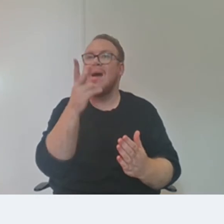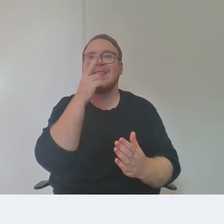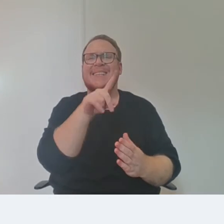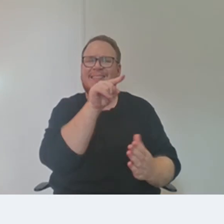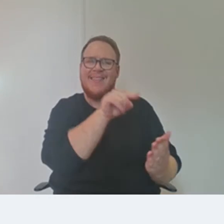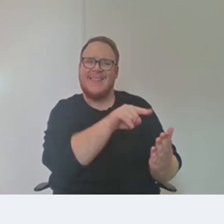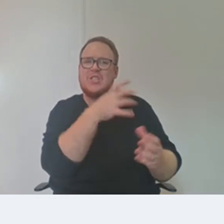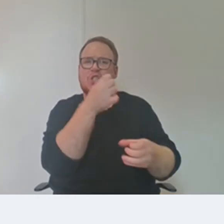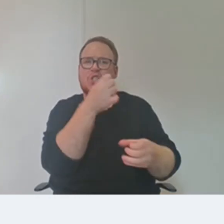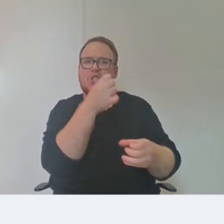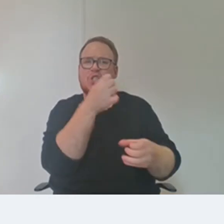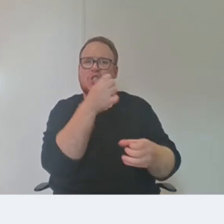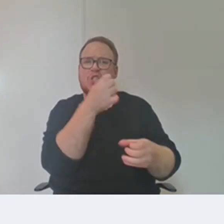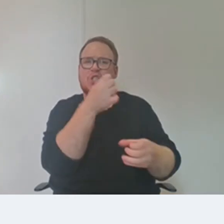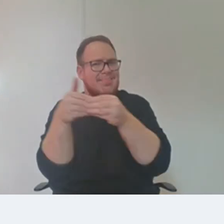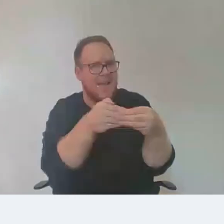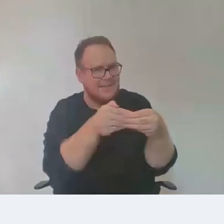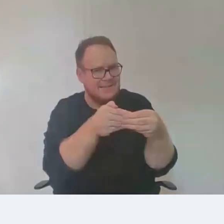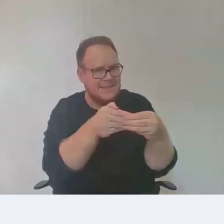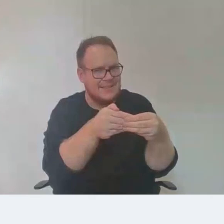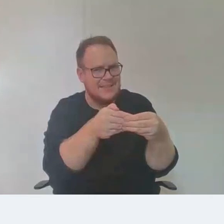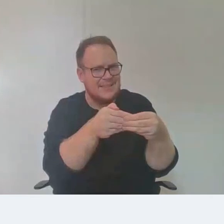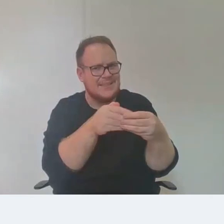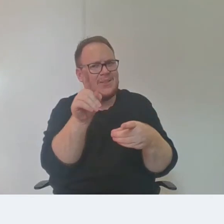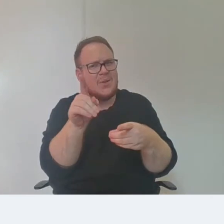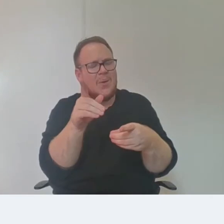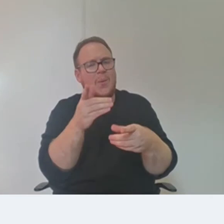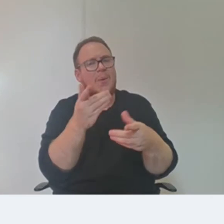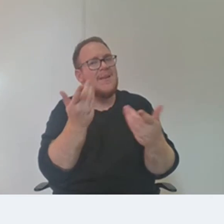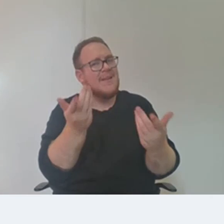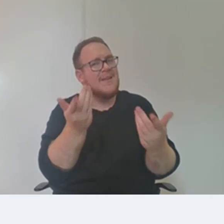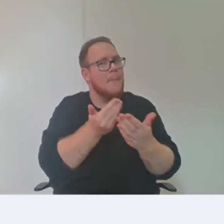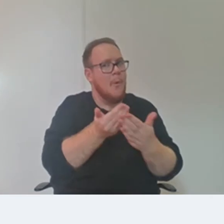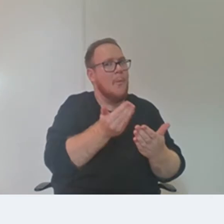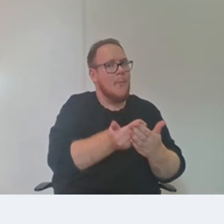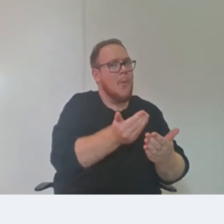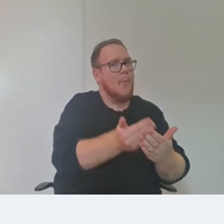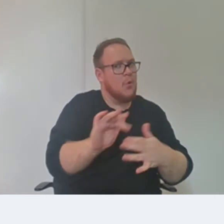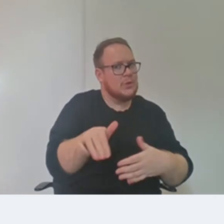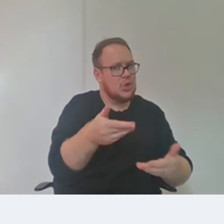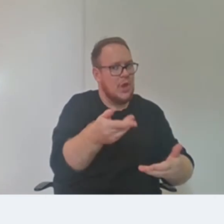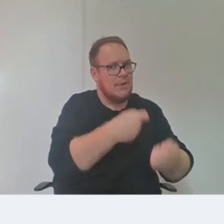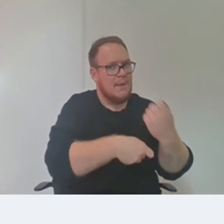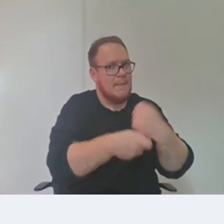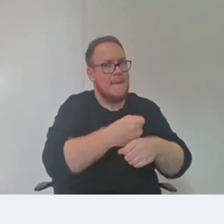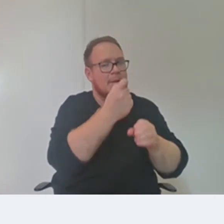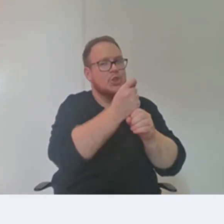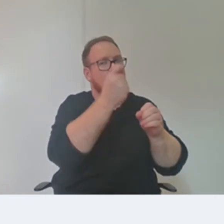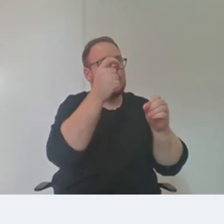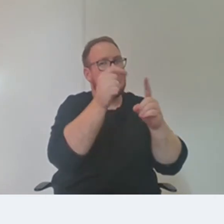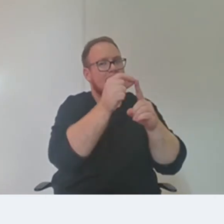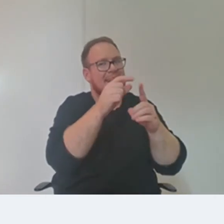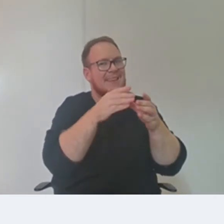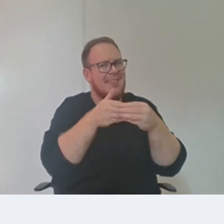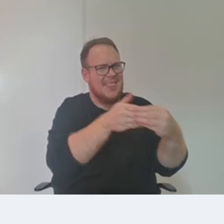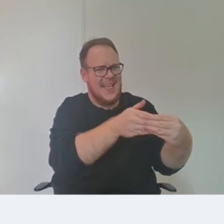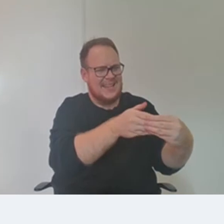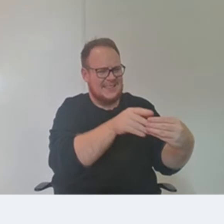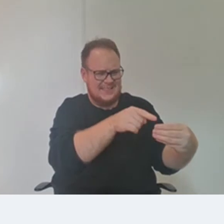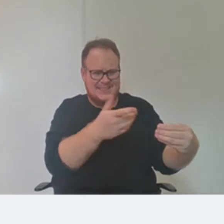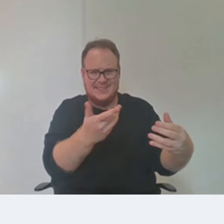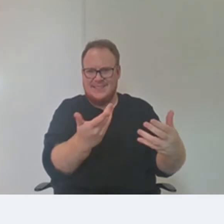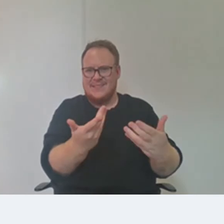led. With more services being GP led, I wonder when GPs are going to find time to see